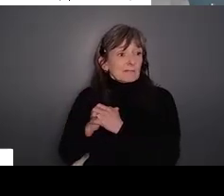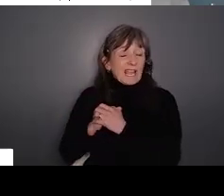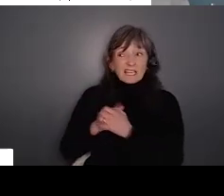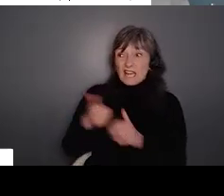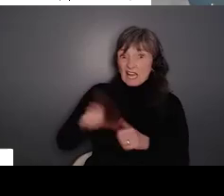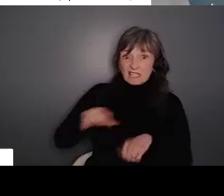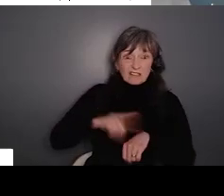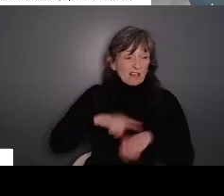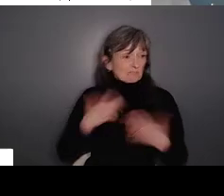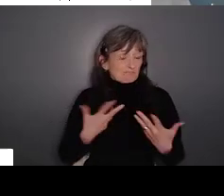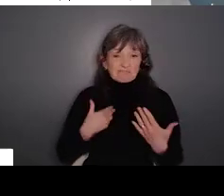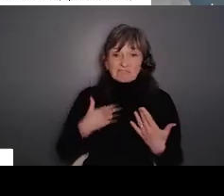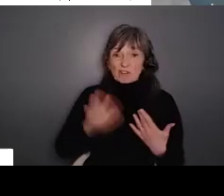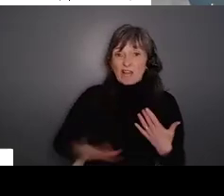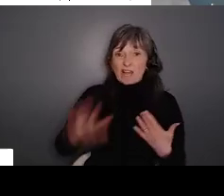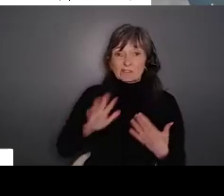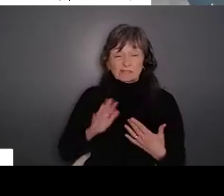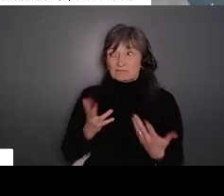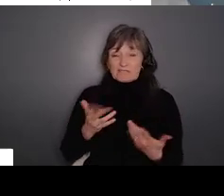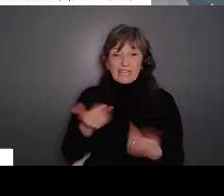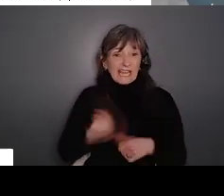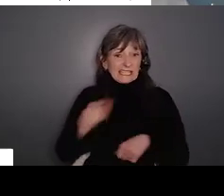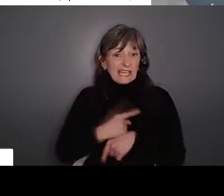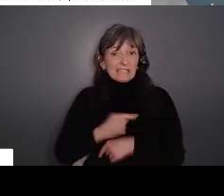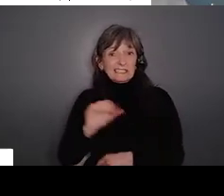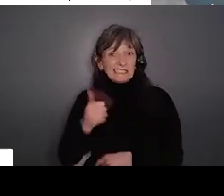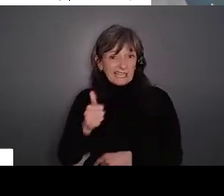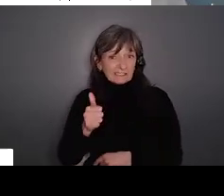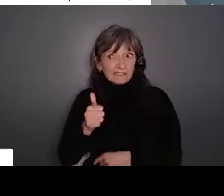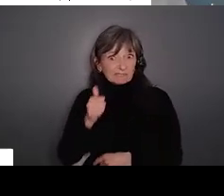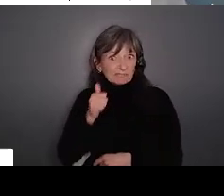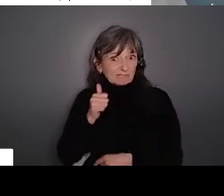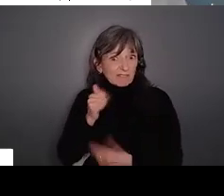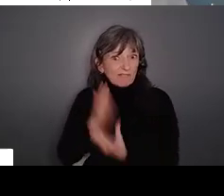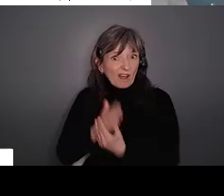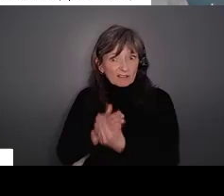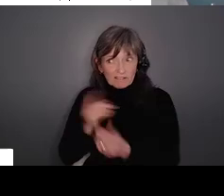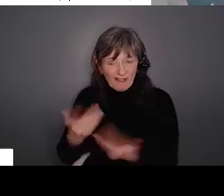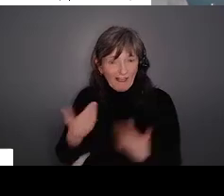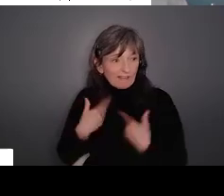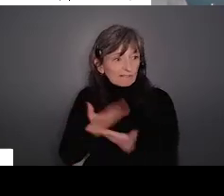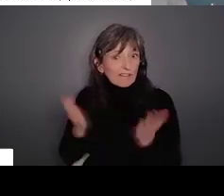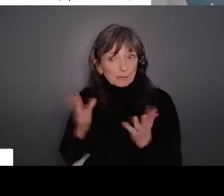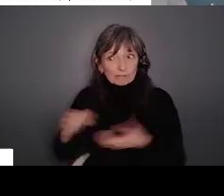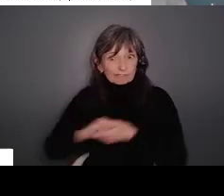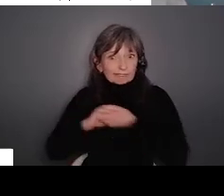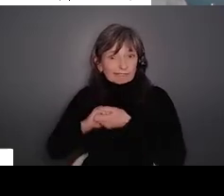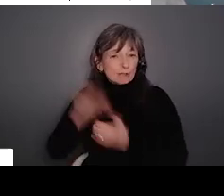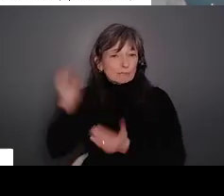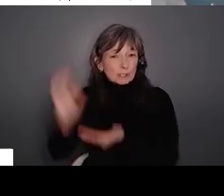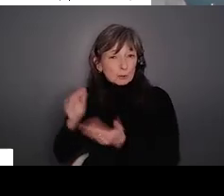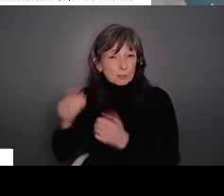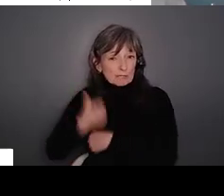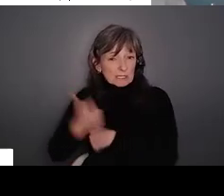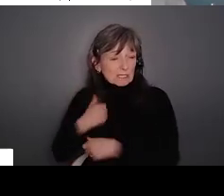cases that are active, and all of our community partners are working in a collaborative way to reduce the risk. One of the other outcomes has really